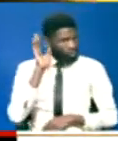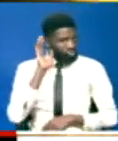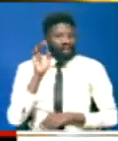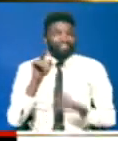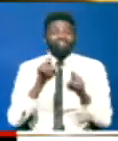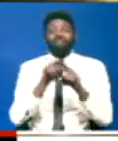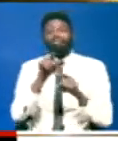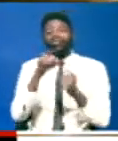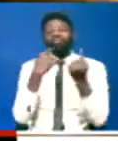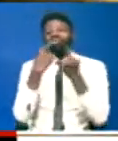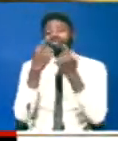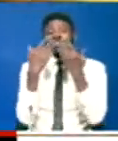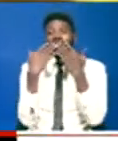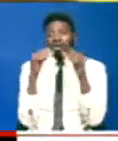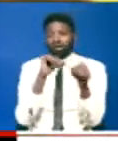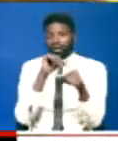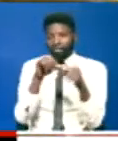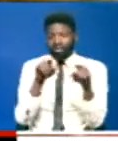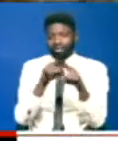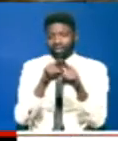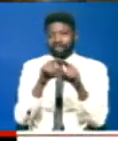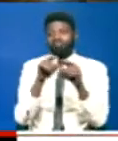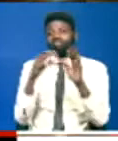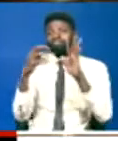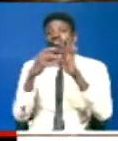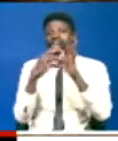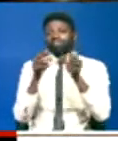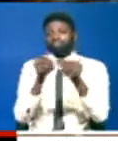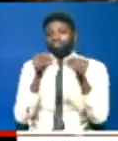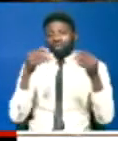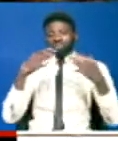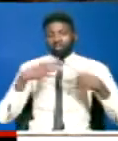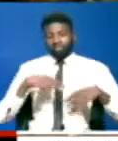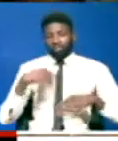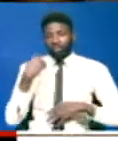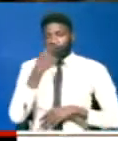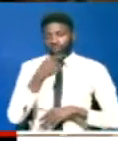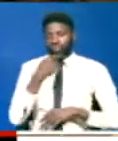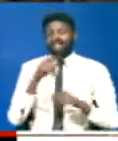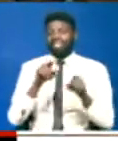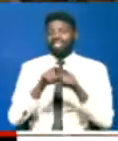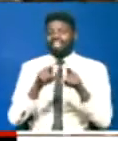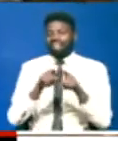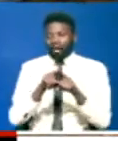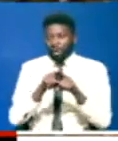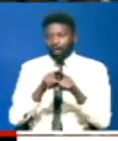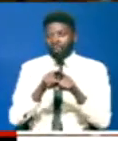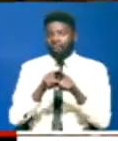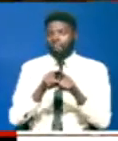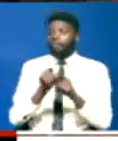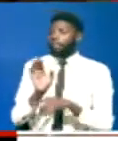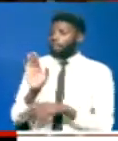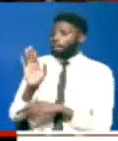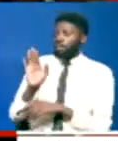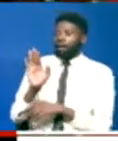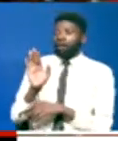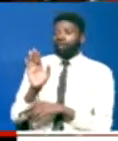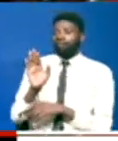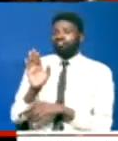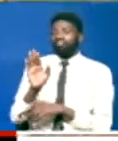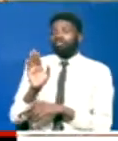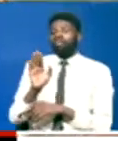talked about the gazettement of the candidates who were cleared by the commission, and talked about the delays in the printing of this